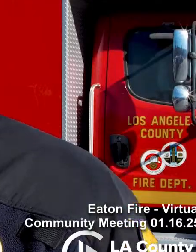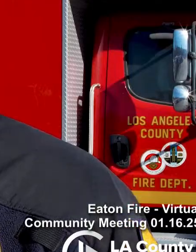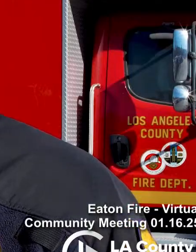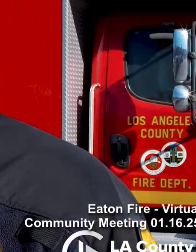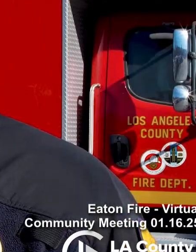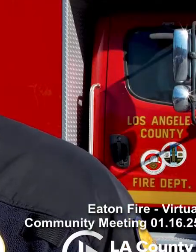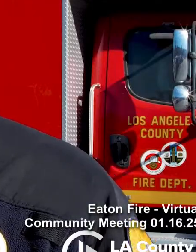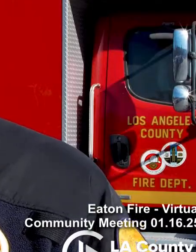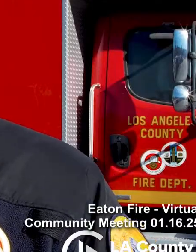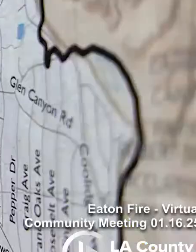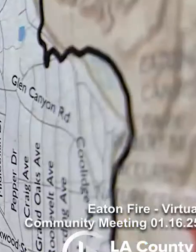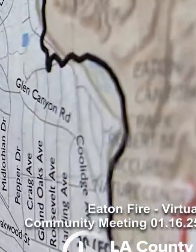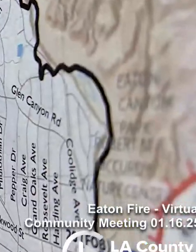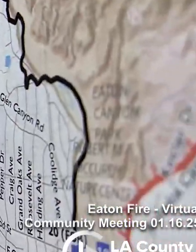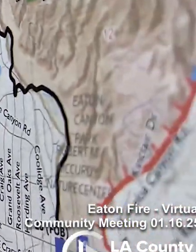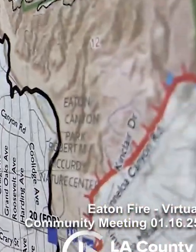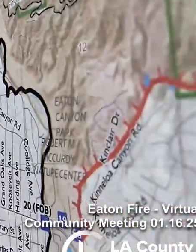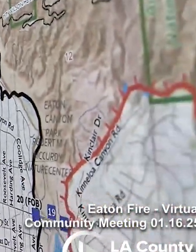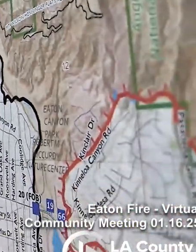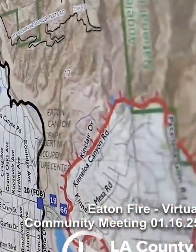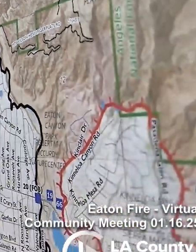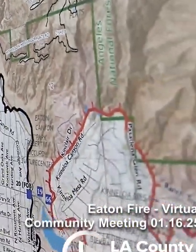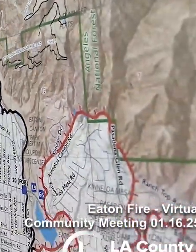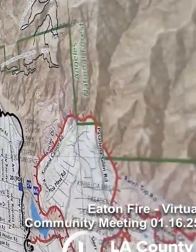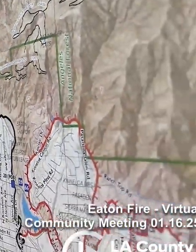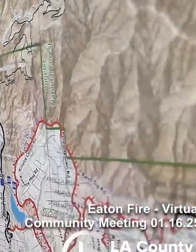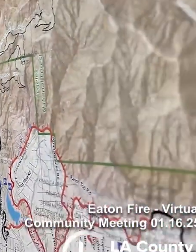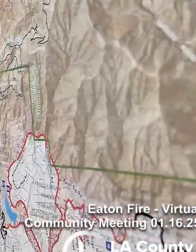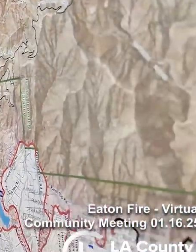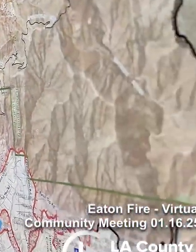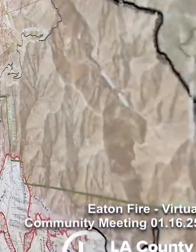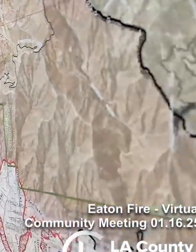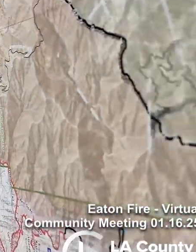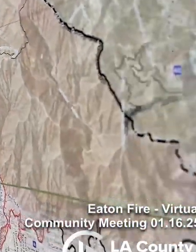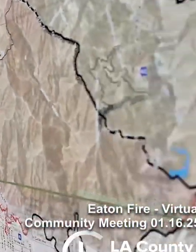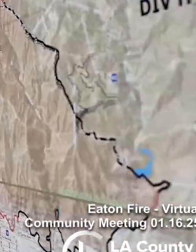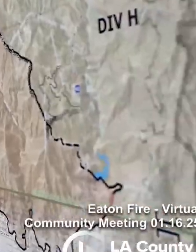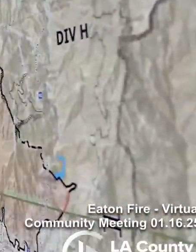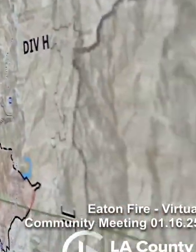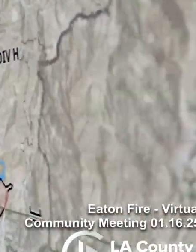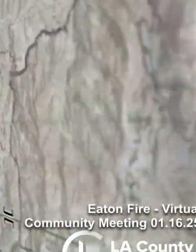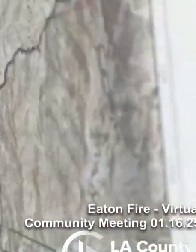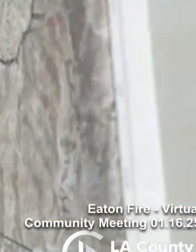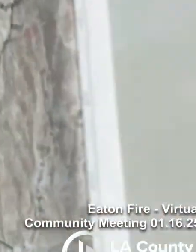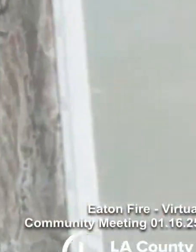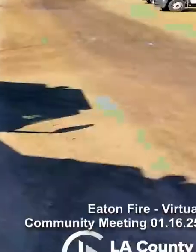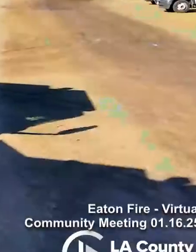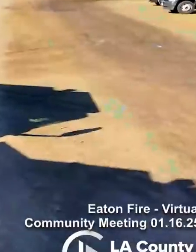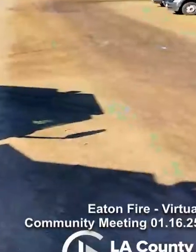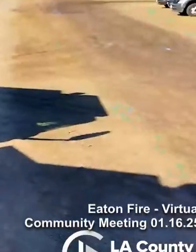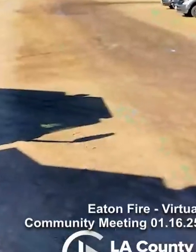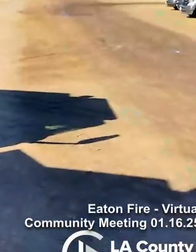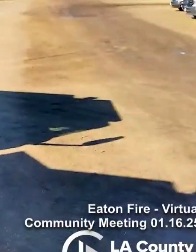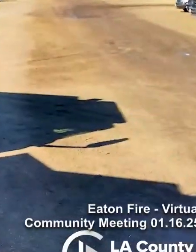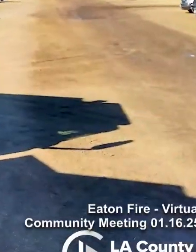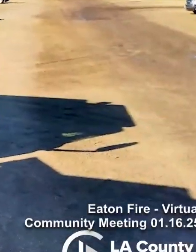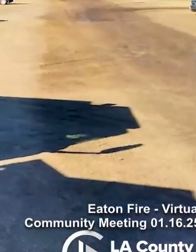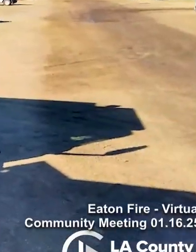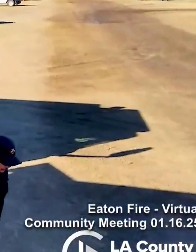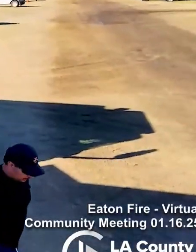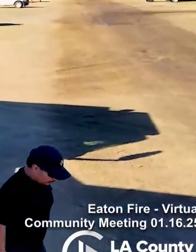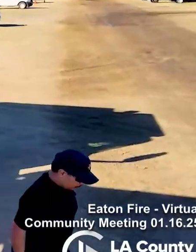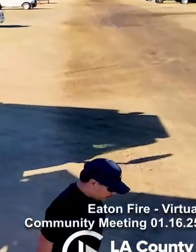stranger to high traffic, but this is where the command post is for the Eaton fire that's currently here in